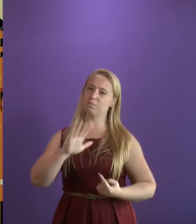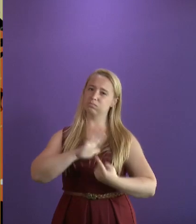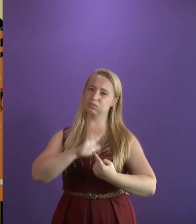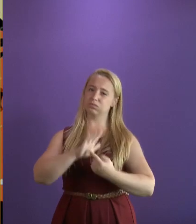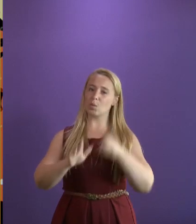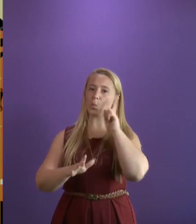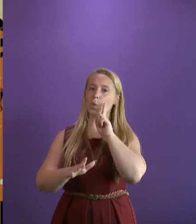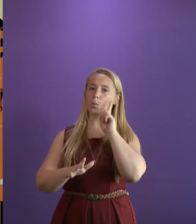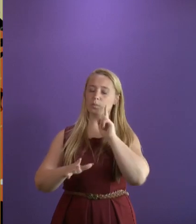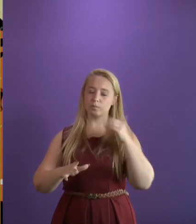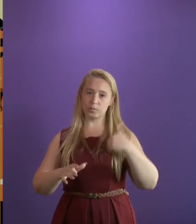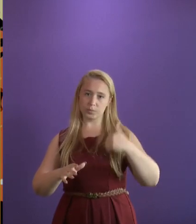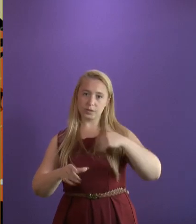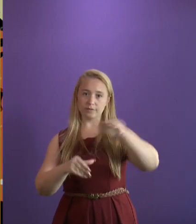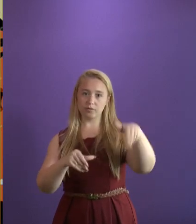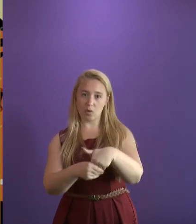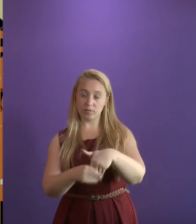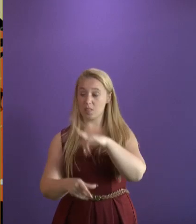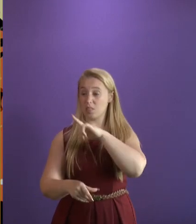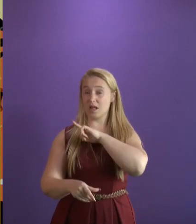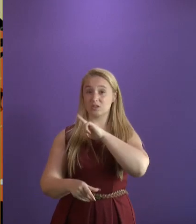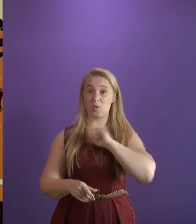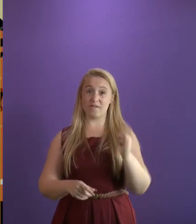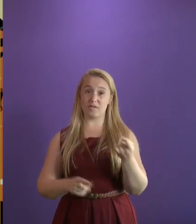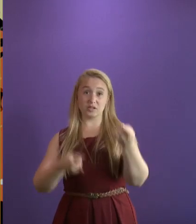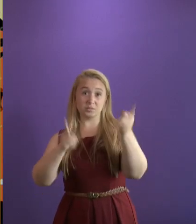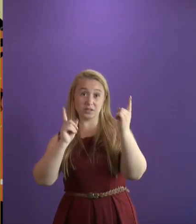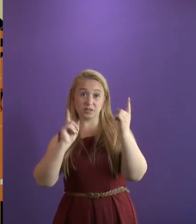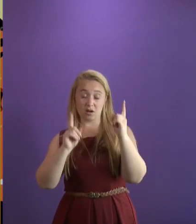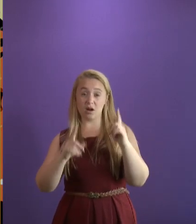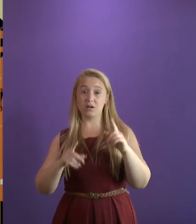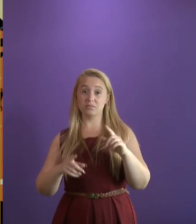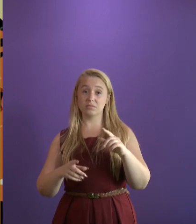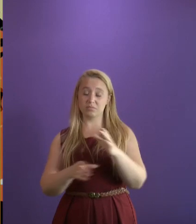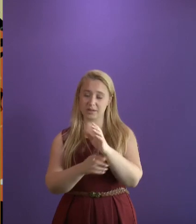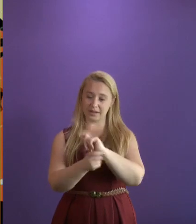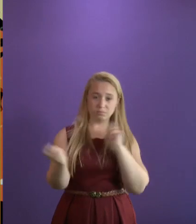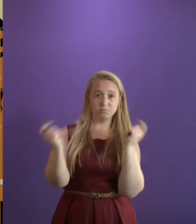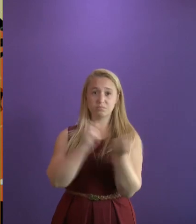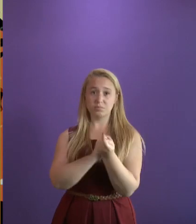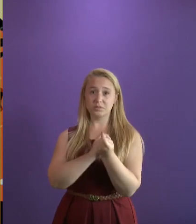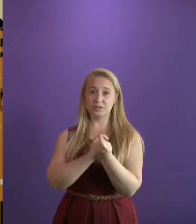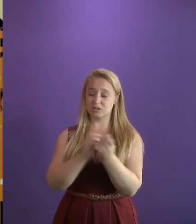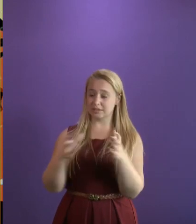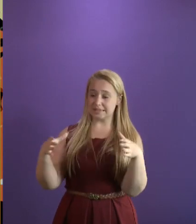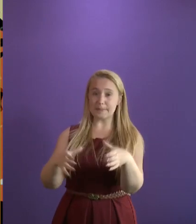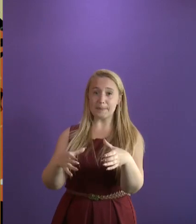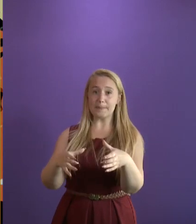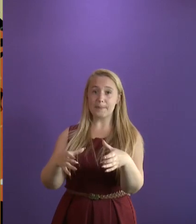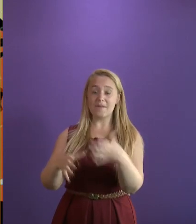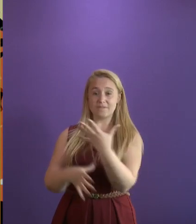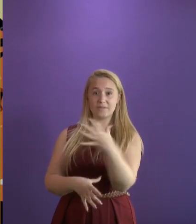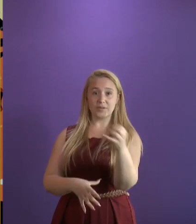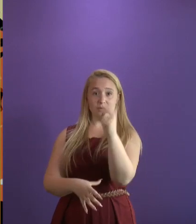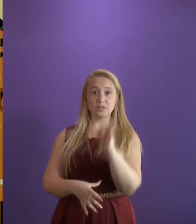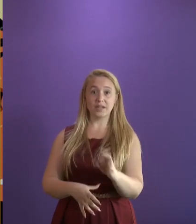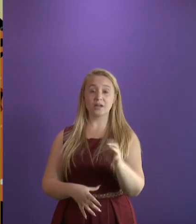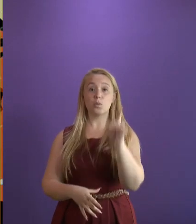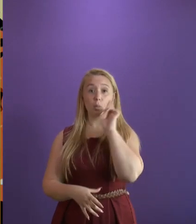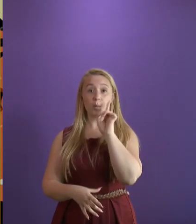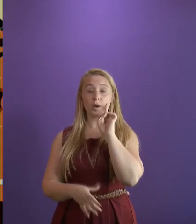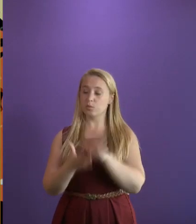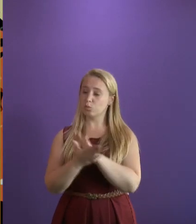First Minister, when she came into power, that 50% of her cabinet and ministerial team are women. That changed the complexion of cabinet meetings